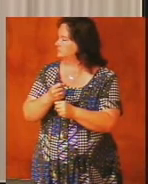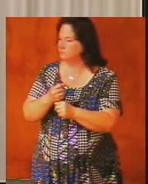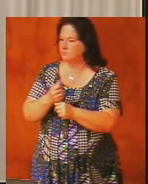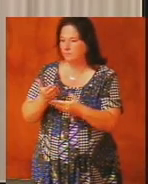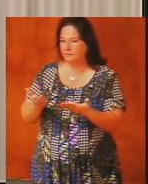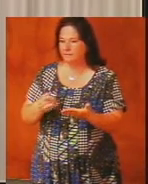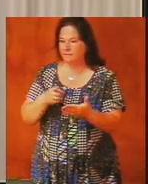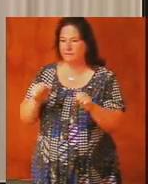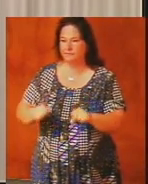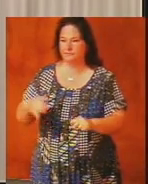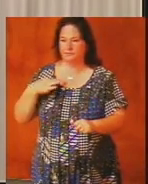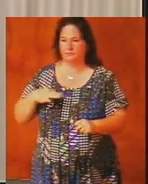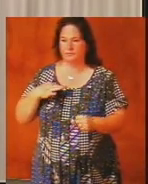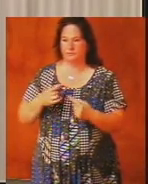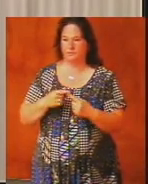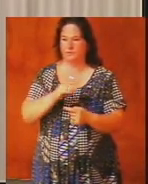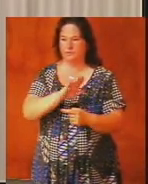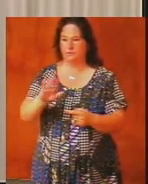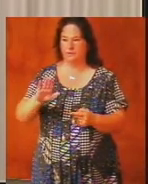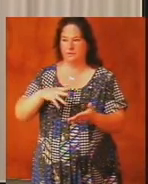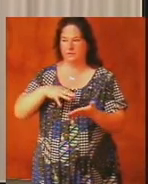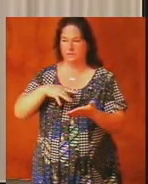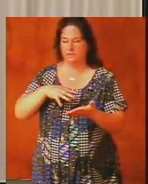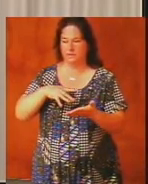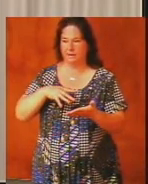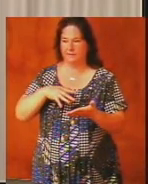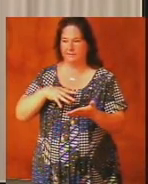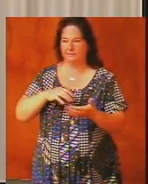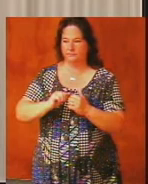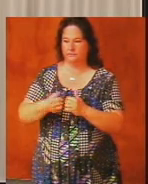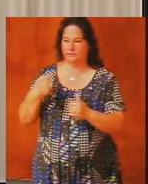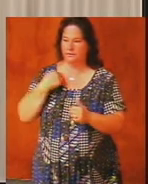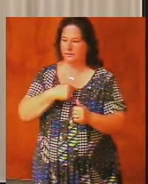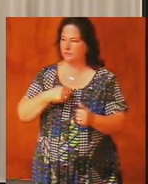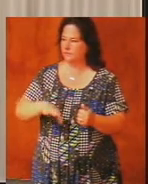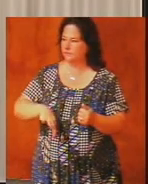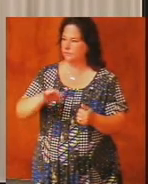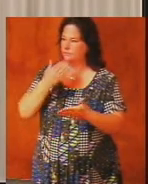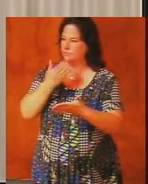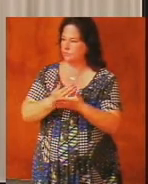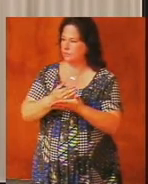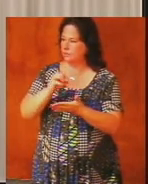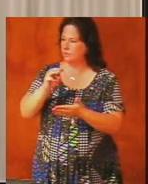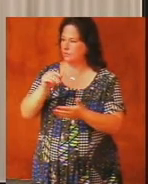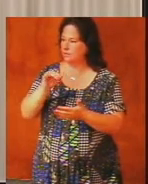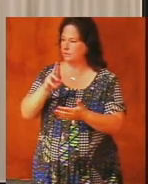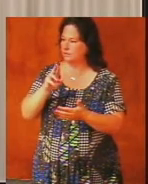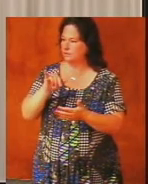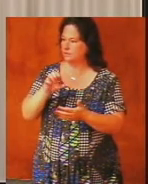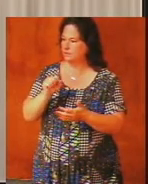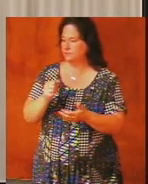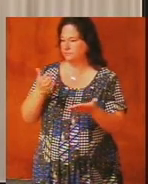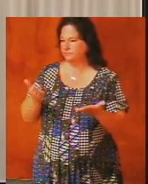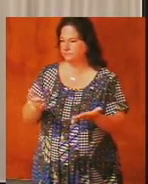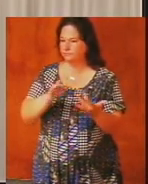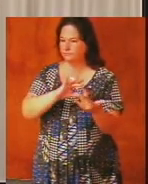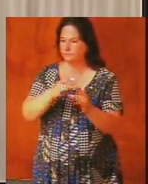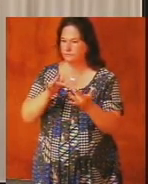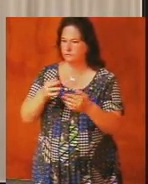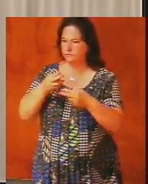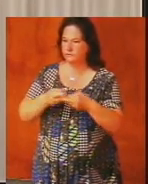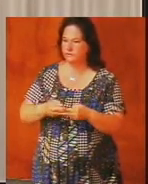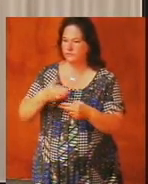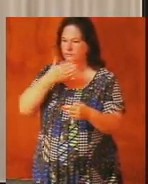Well, you can profit from their study. How do we find good commentaries? Well, there's a website